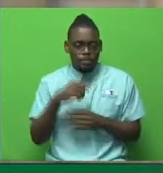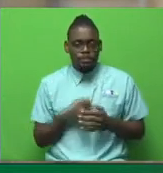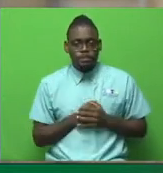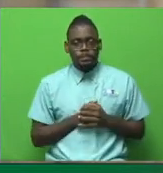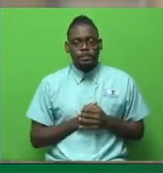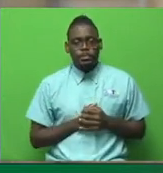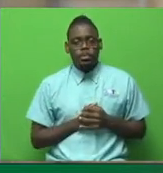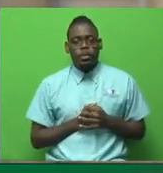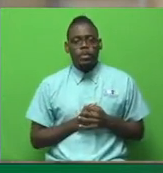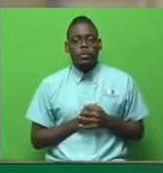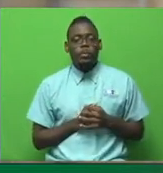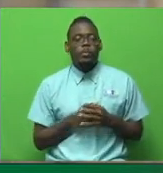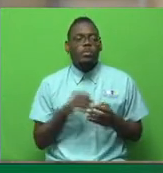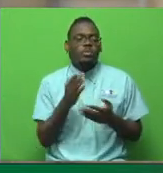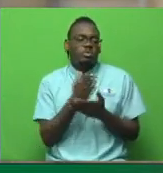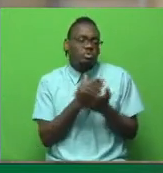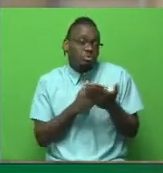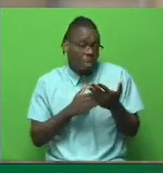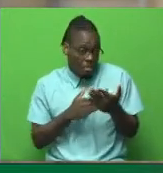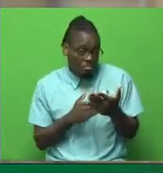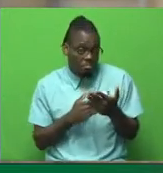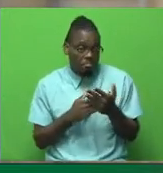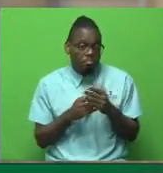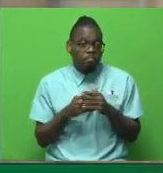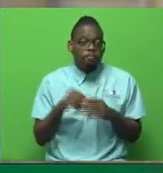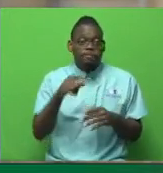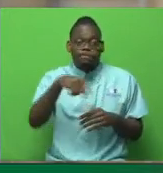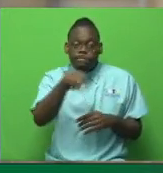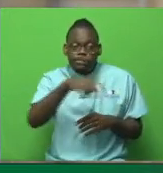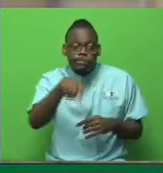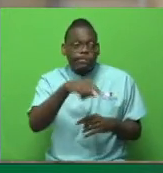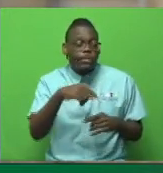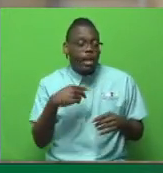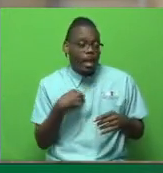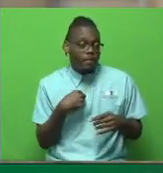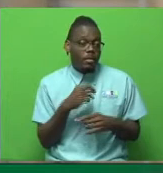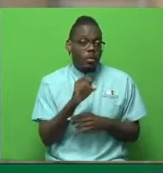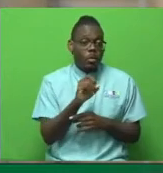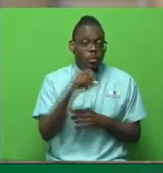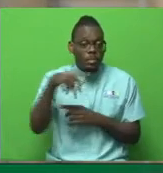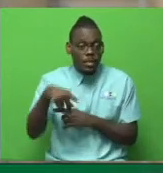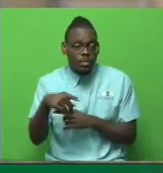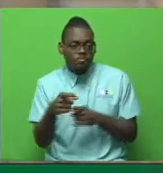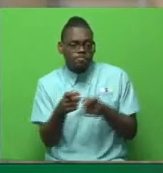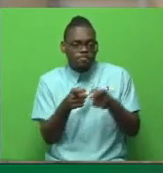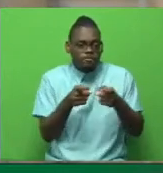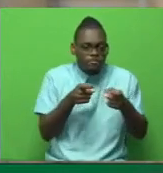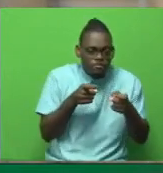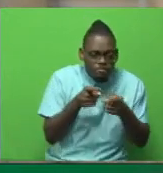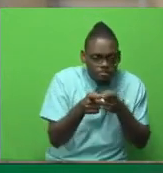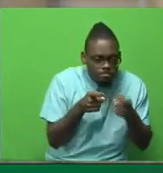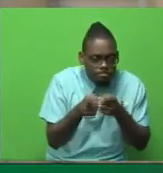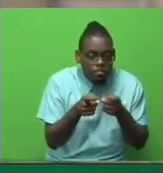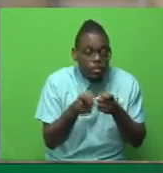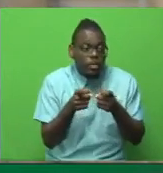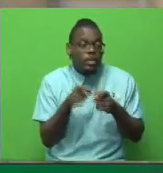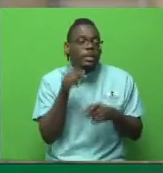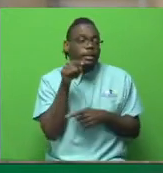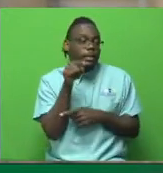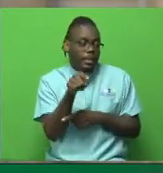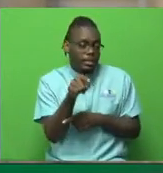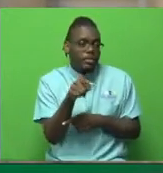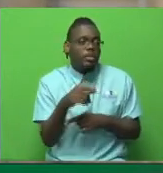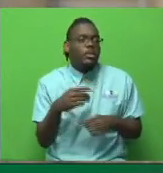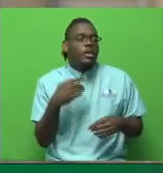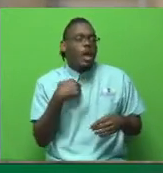East are managed by the Princeton Regional Corporation and I hope with local government reform that that can be changed